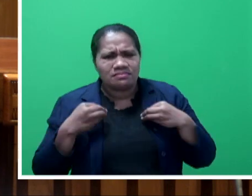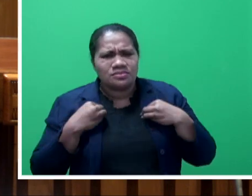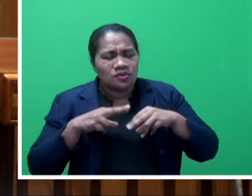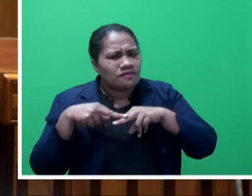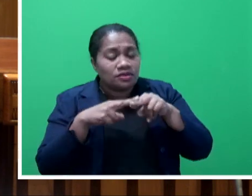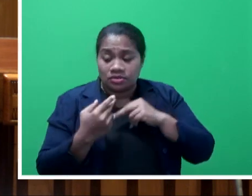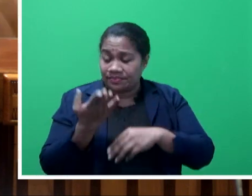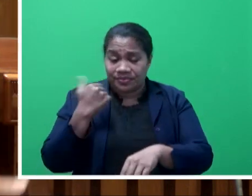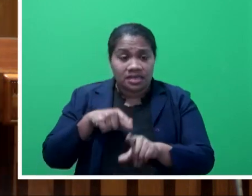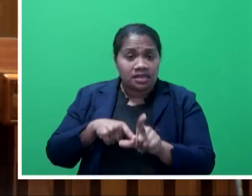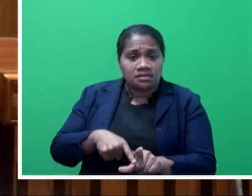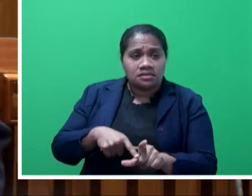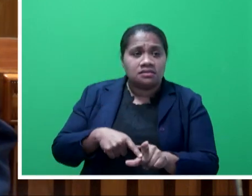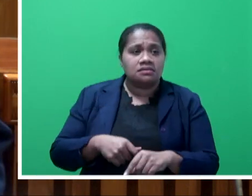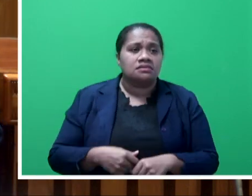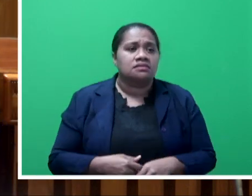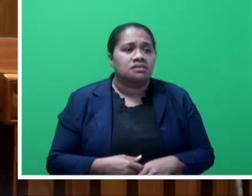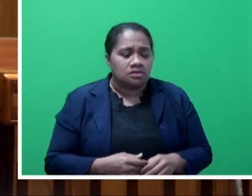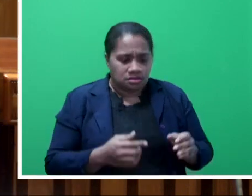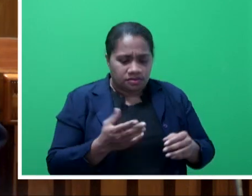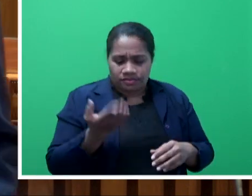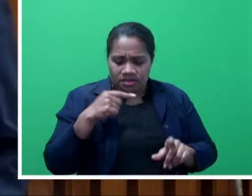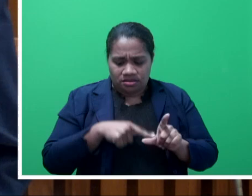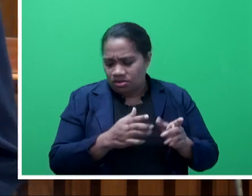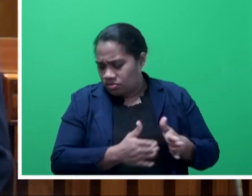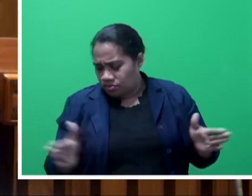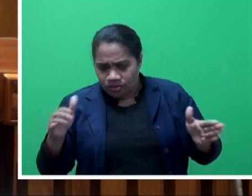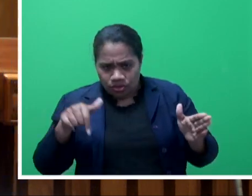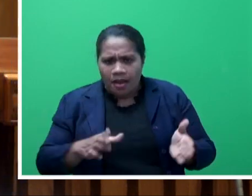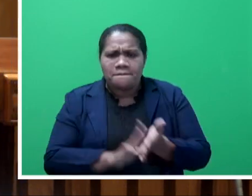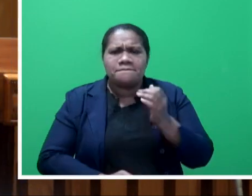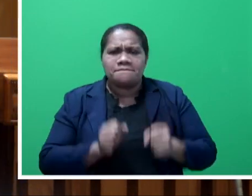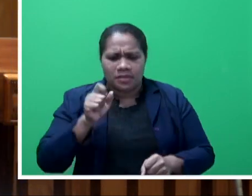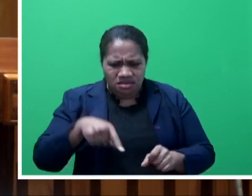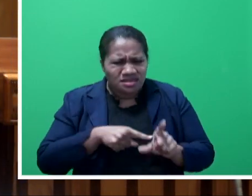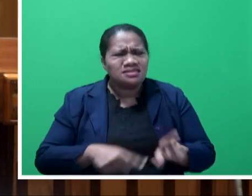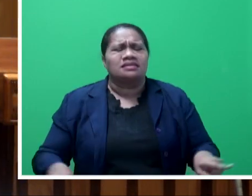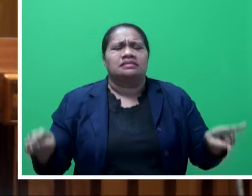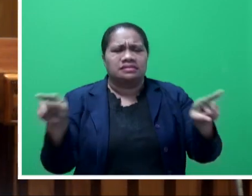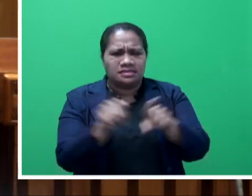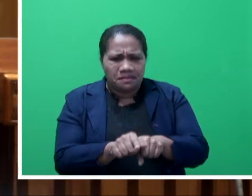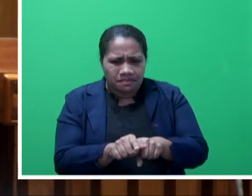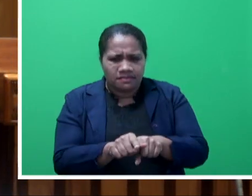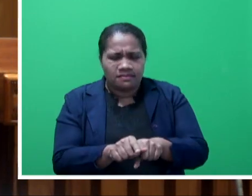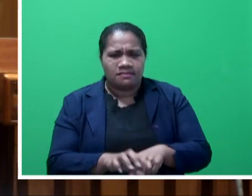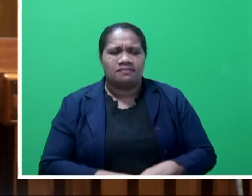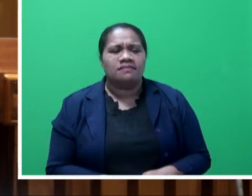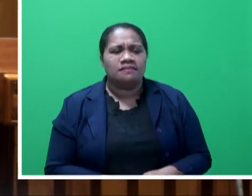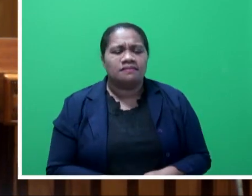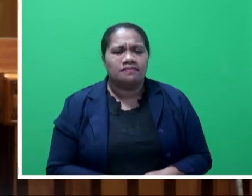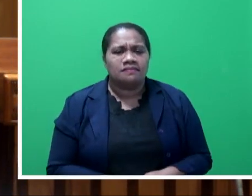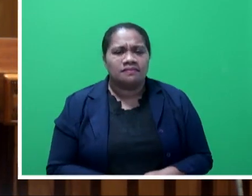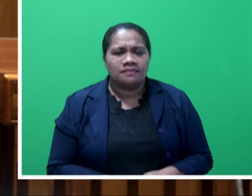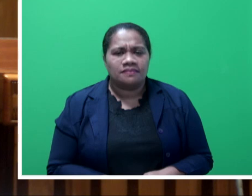year, moratorium till March of this year. It's exactly the same thing. And so as